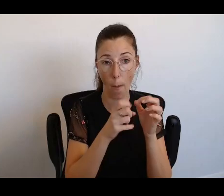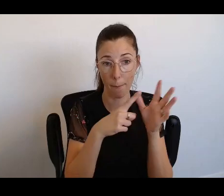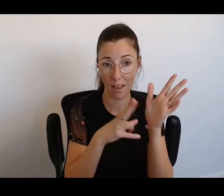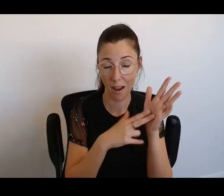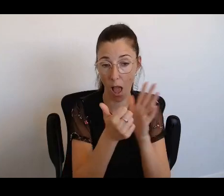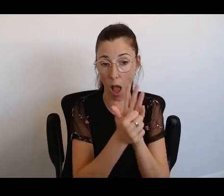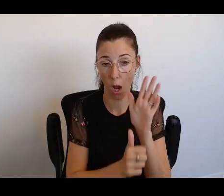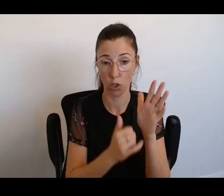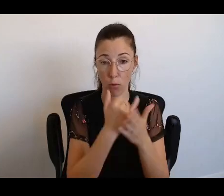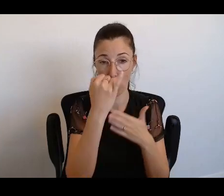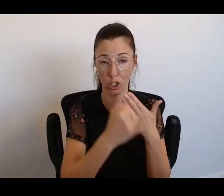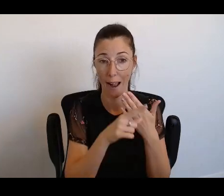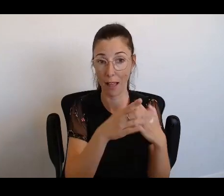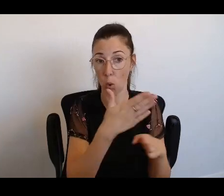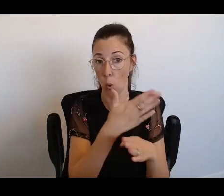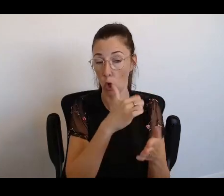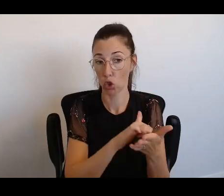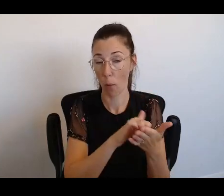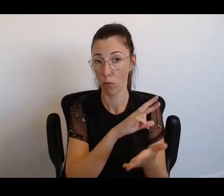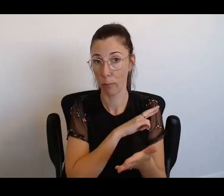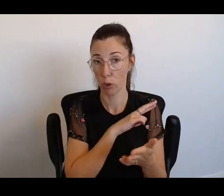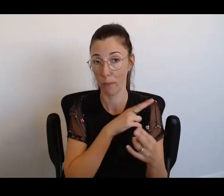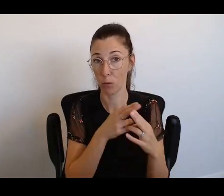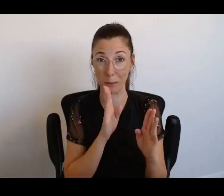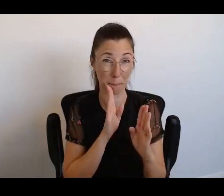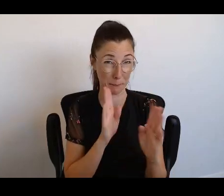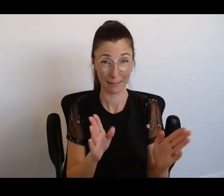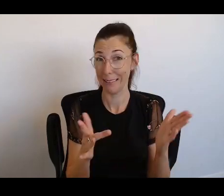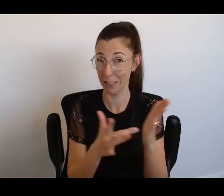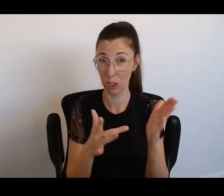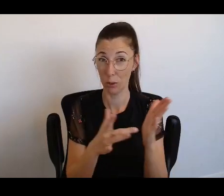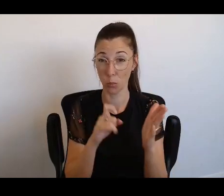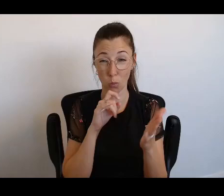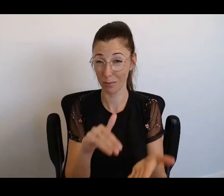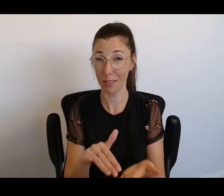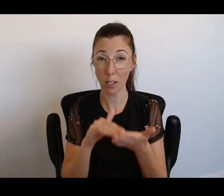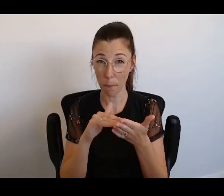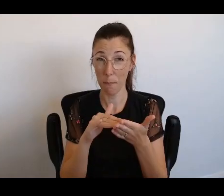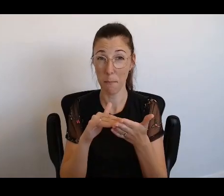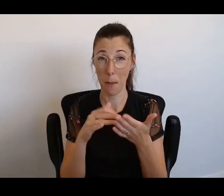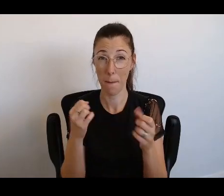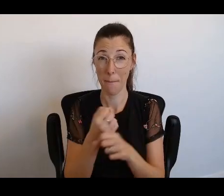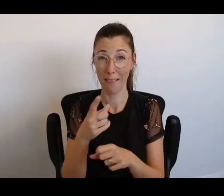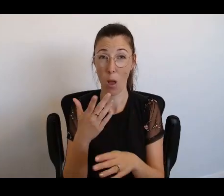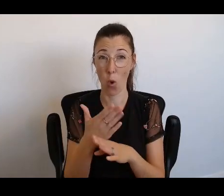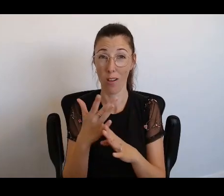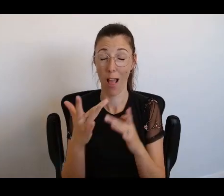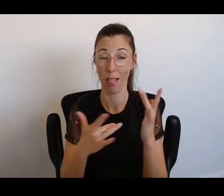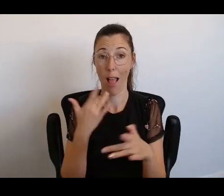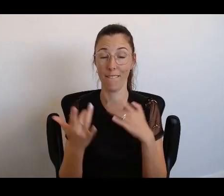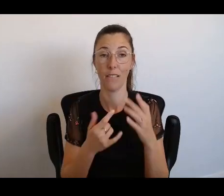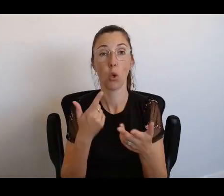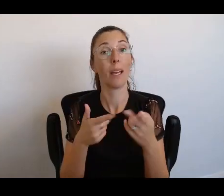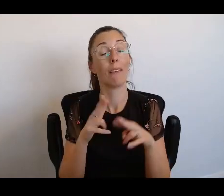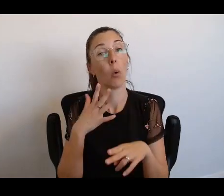the incredible engineering and technology that will help realise this ambitious work. So if you'd like to see that talk, it will screen